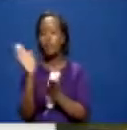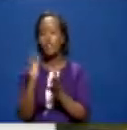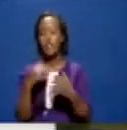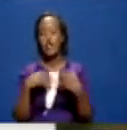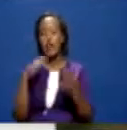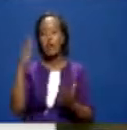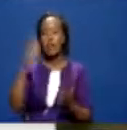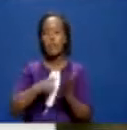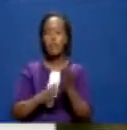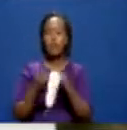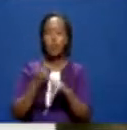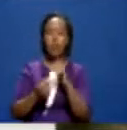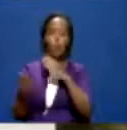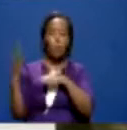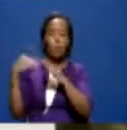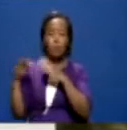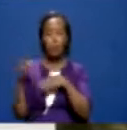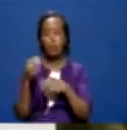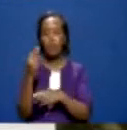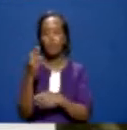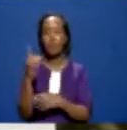1980s to 2 kilos currently.